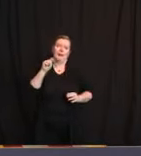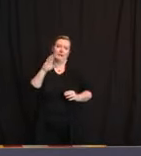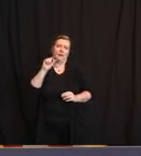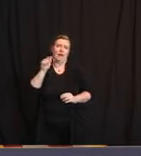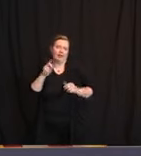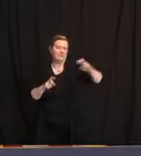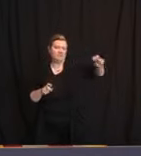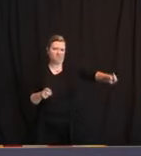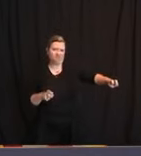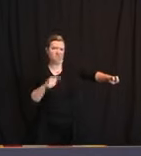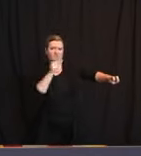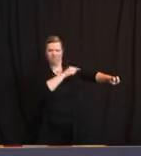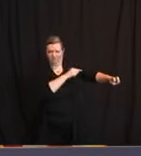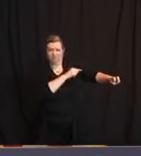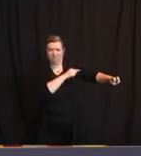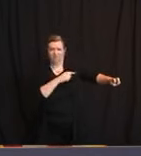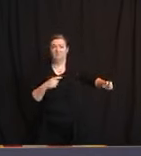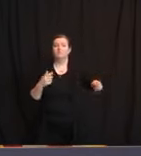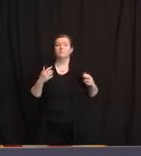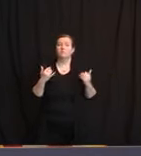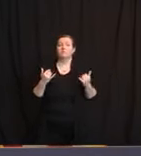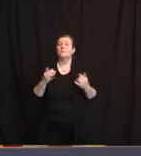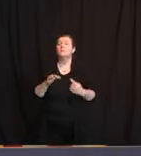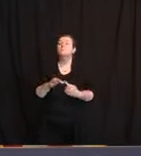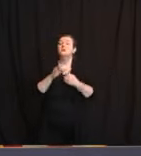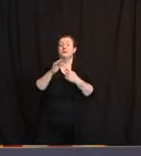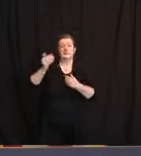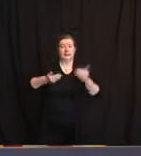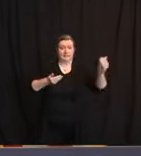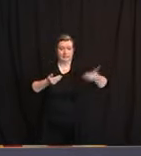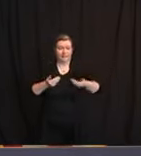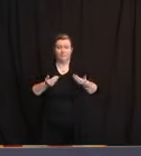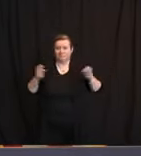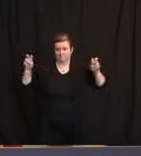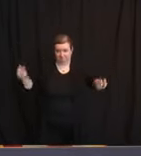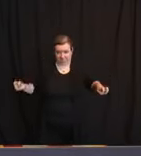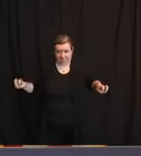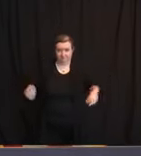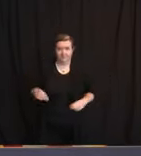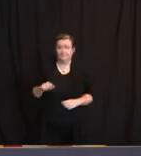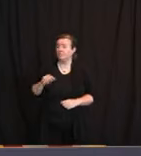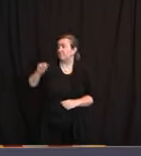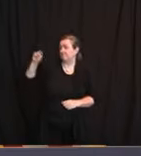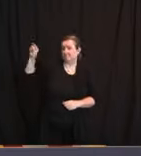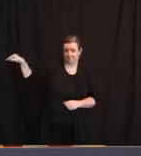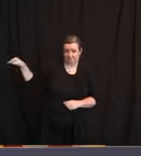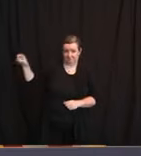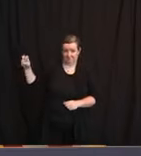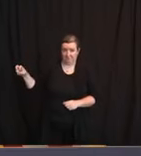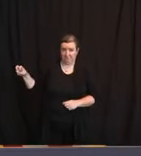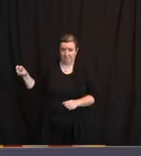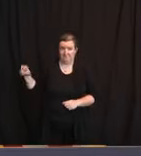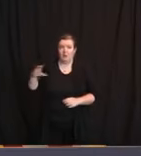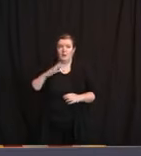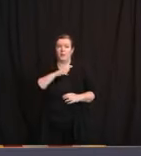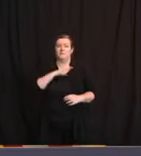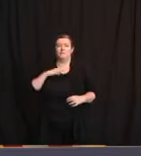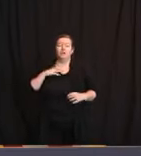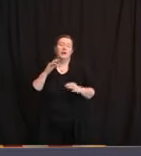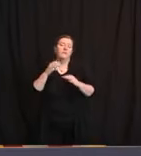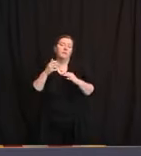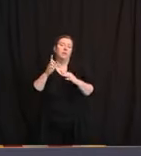we are also joined today by two special guests. Immediately to my left, the Commissioner of Labor and Workforce Development,